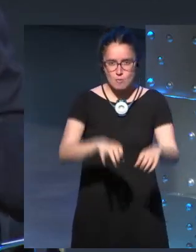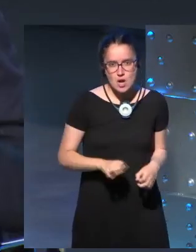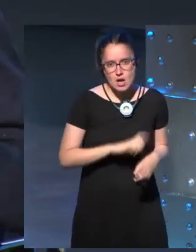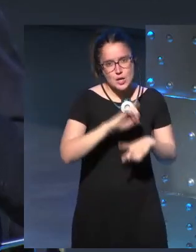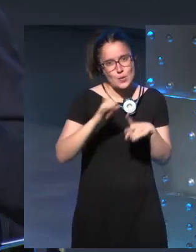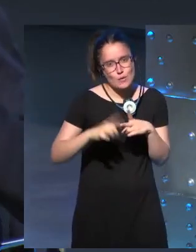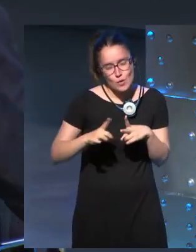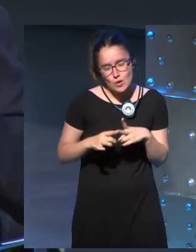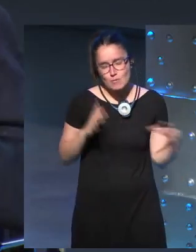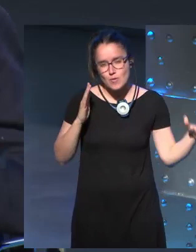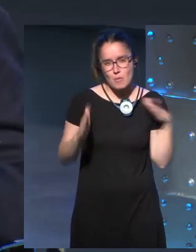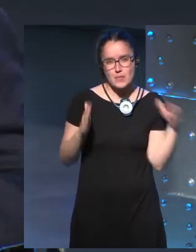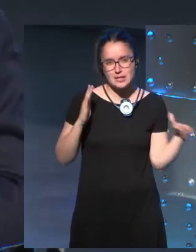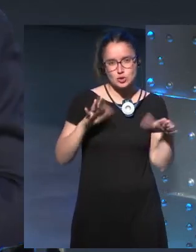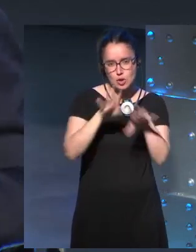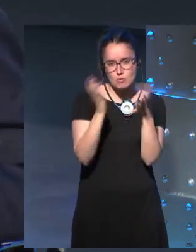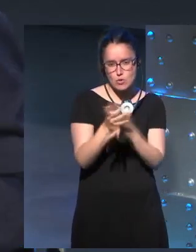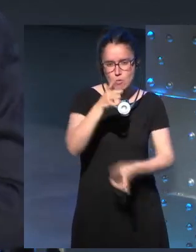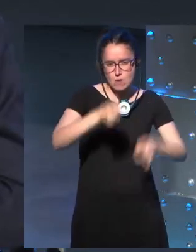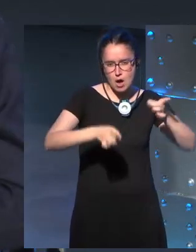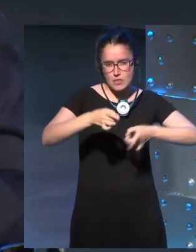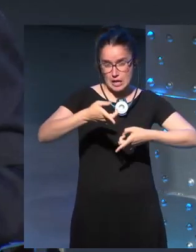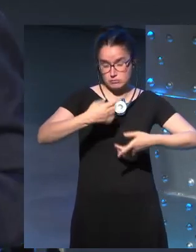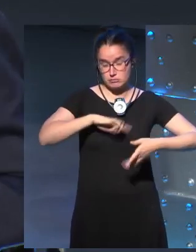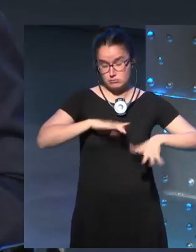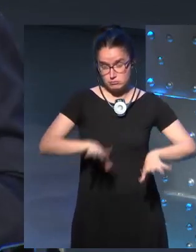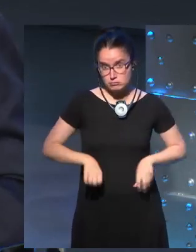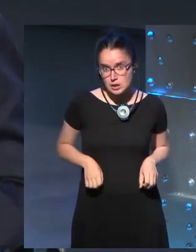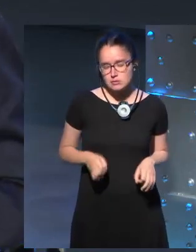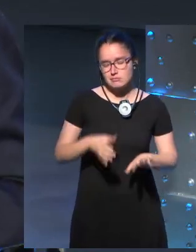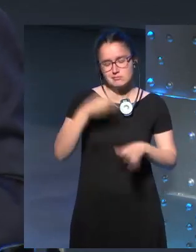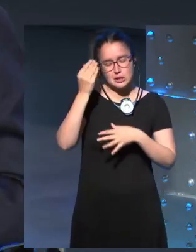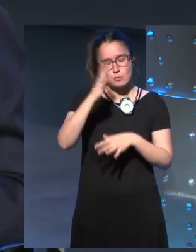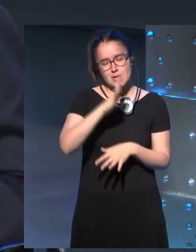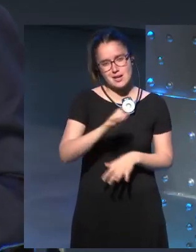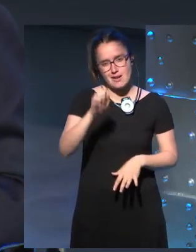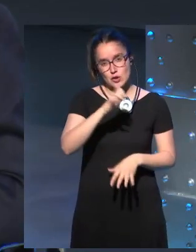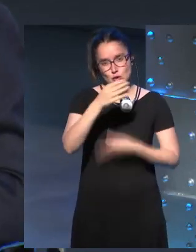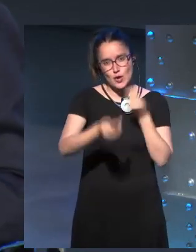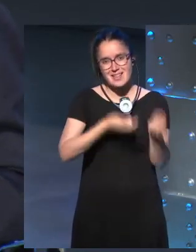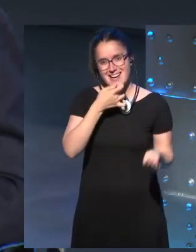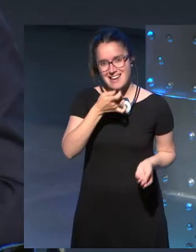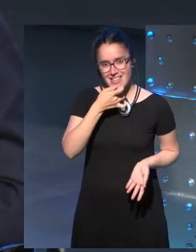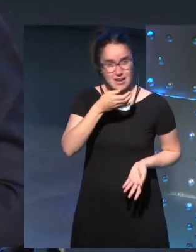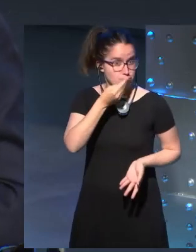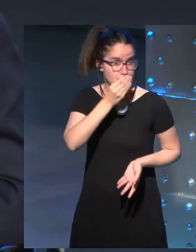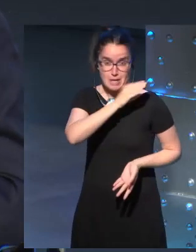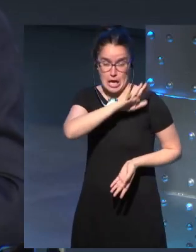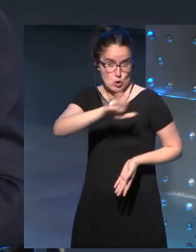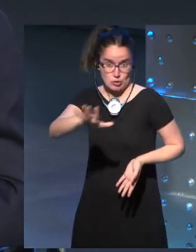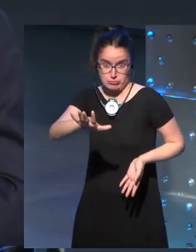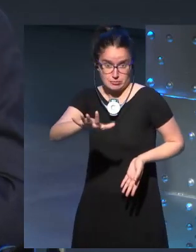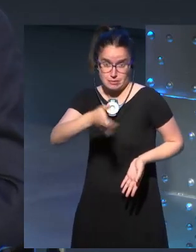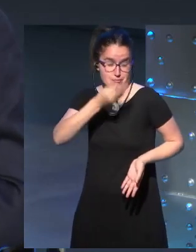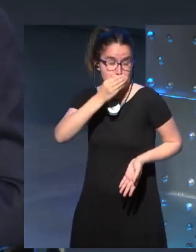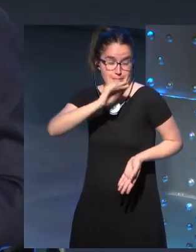has to do with the empire, has to do with the moment when they were dominating the world. And I think that is fascinating. I think